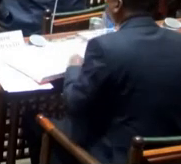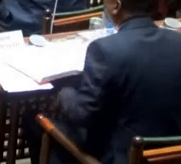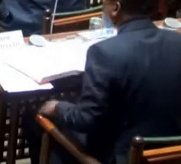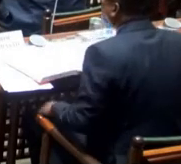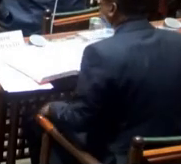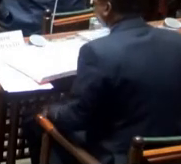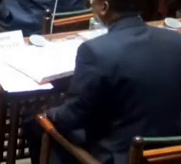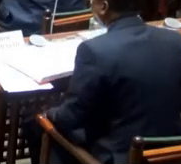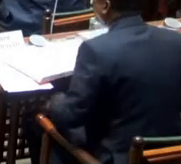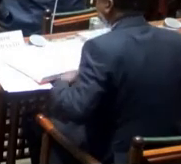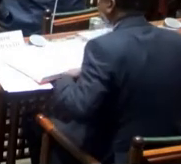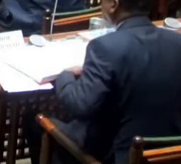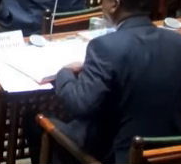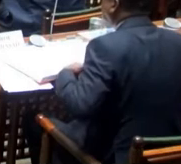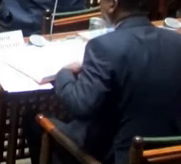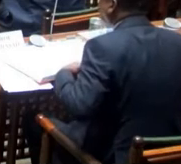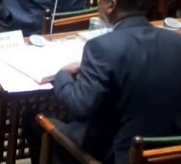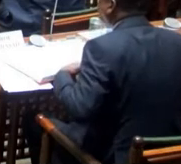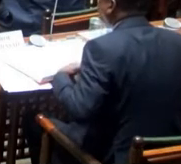You have the floor, ma'am.